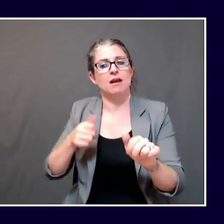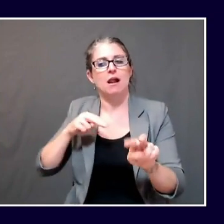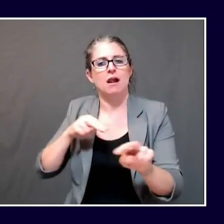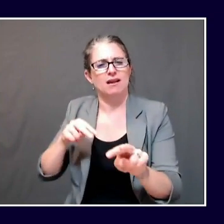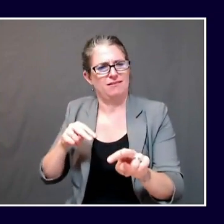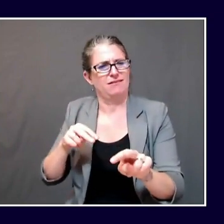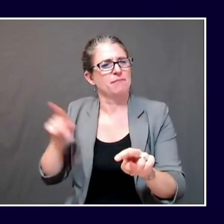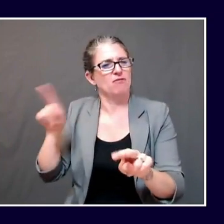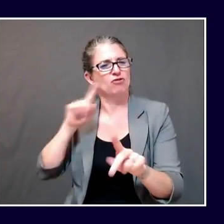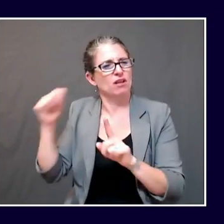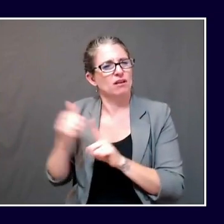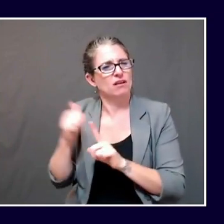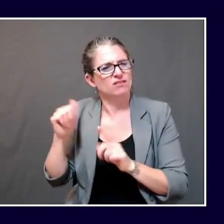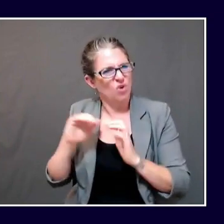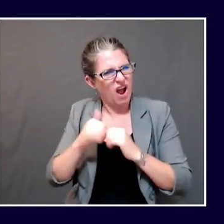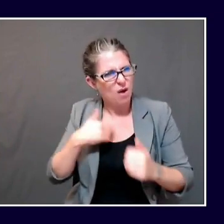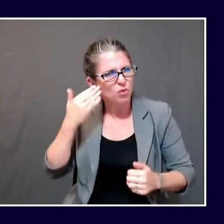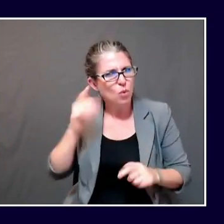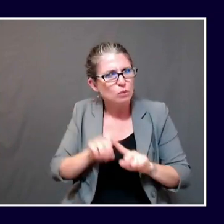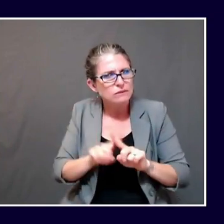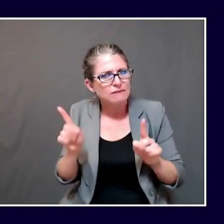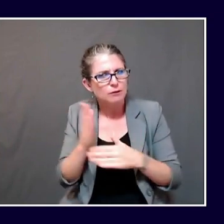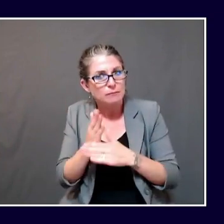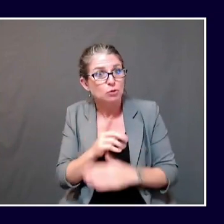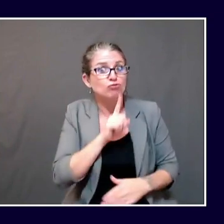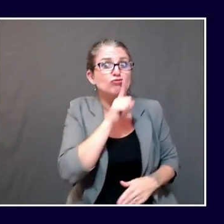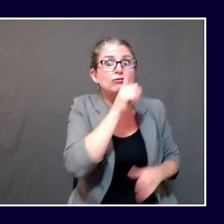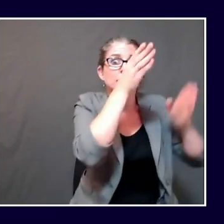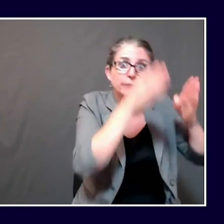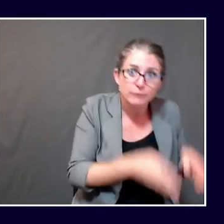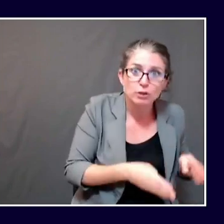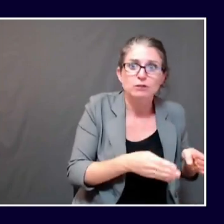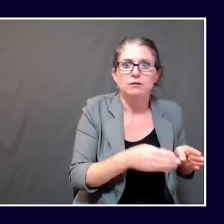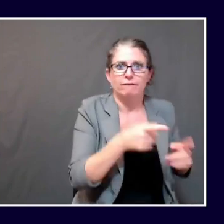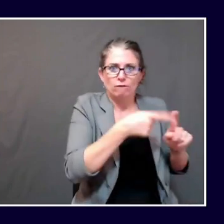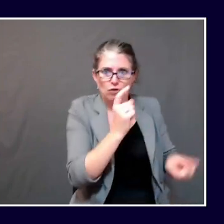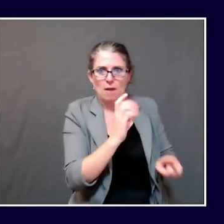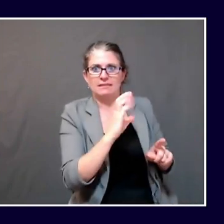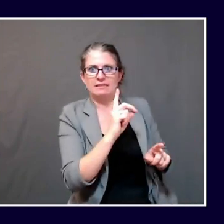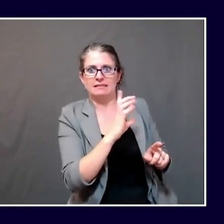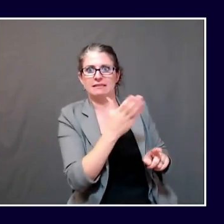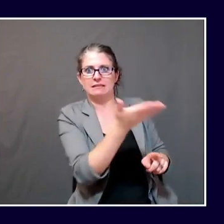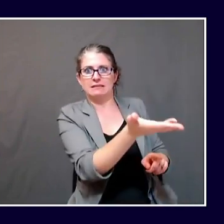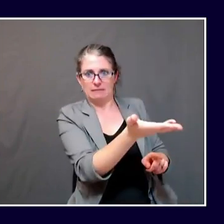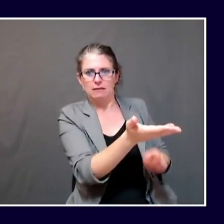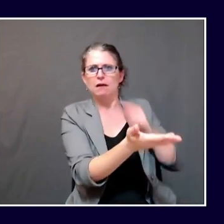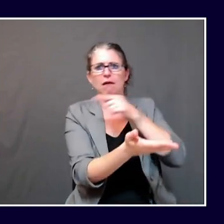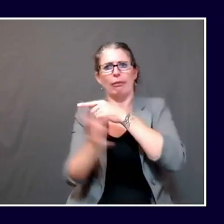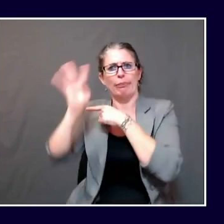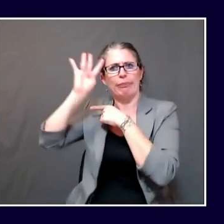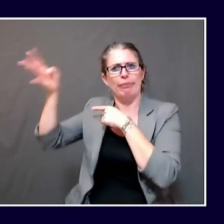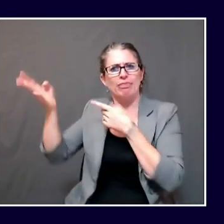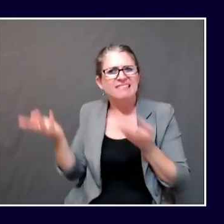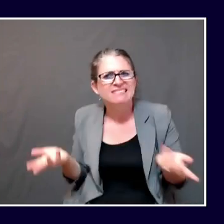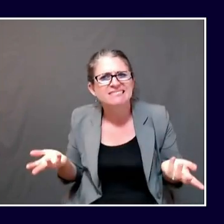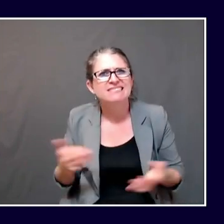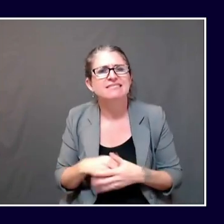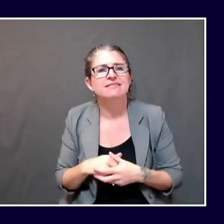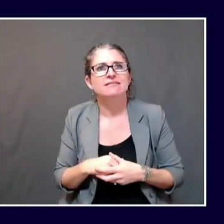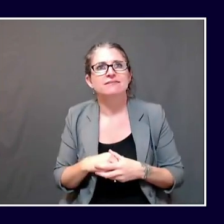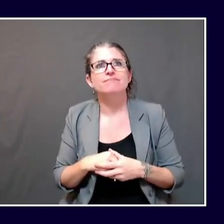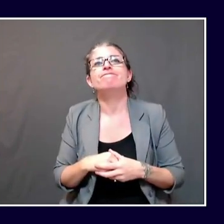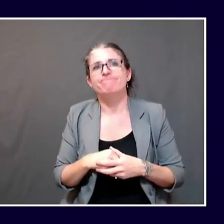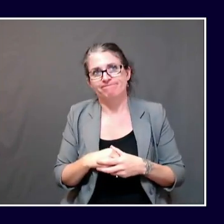them, about whether they are really, truly a contact tracer, the best thing to do is to ask for a callback number. Is